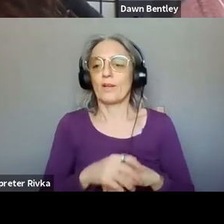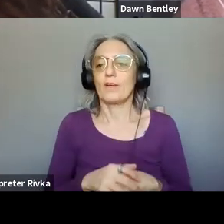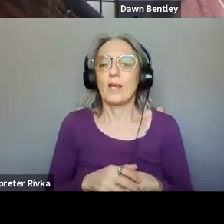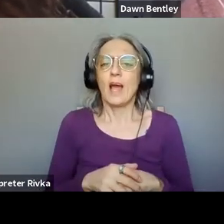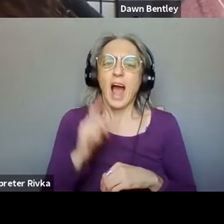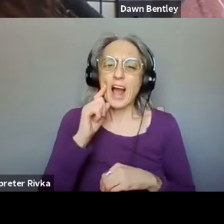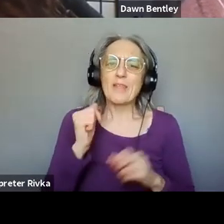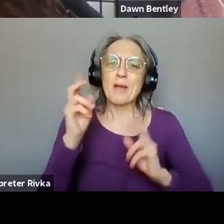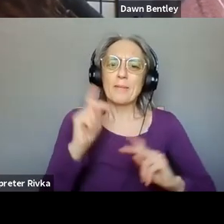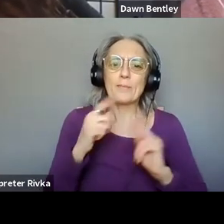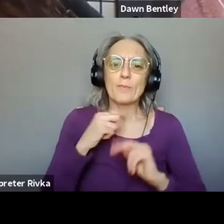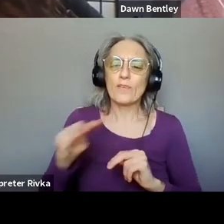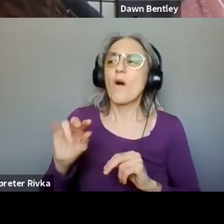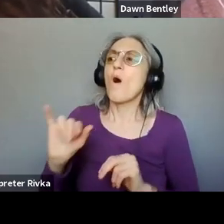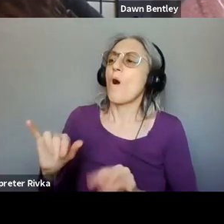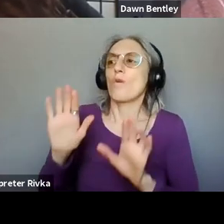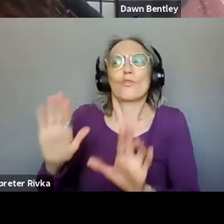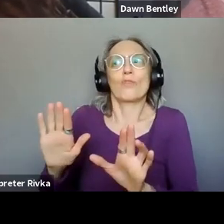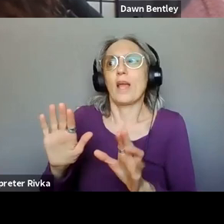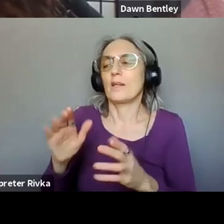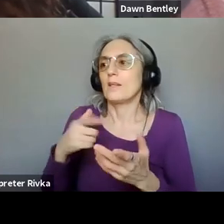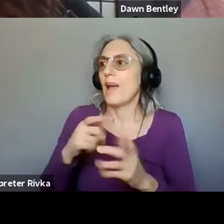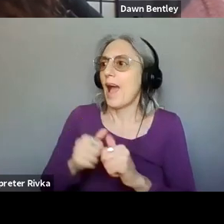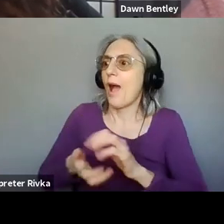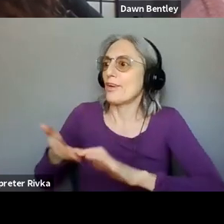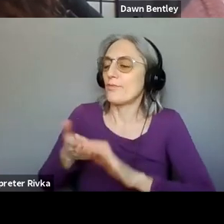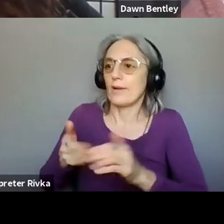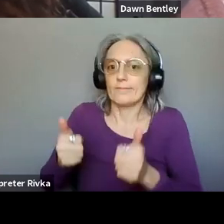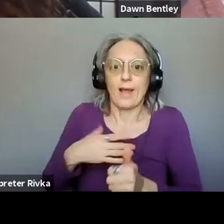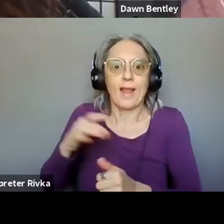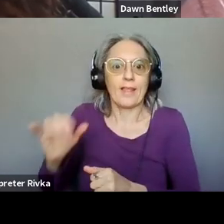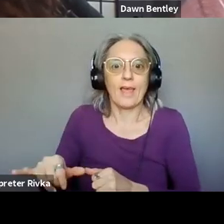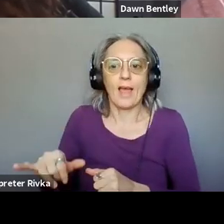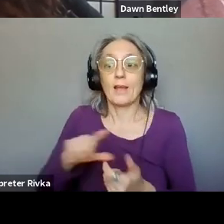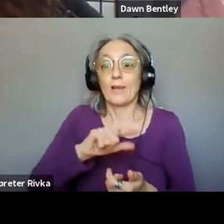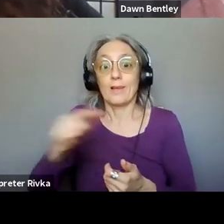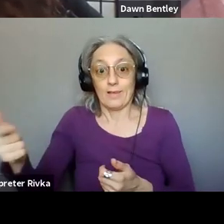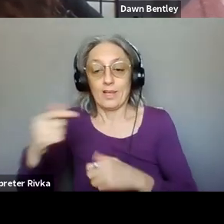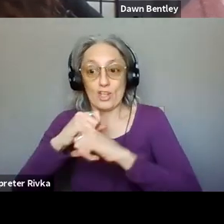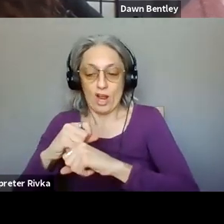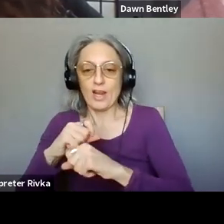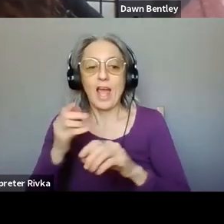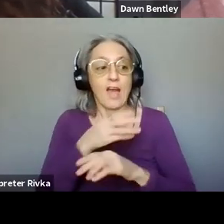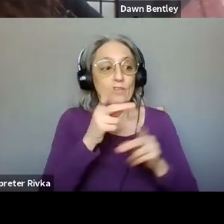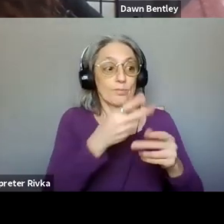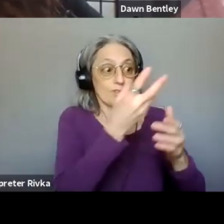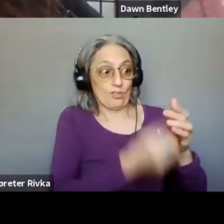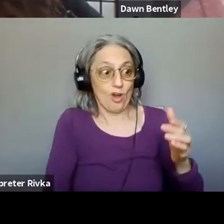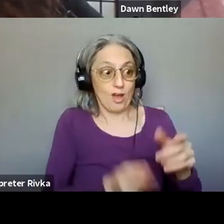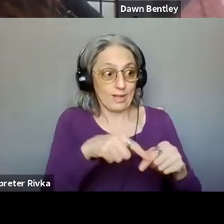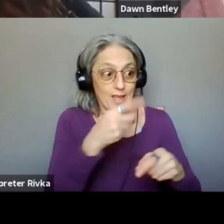board functions, and the board could become the guardian when they're gone. That's something that's a possibility.